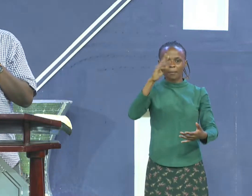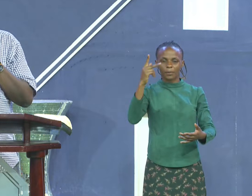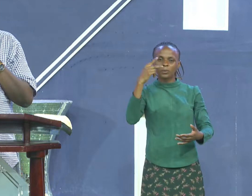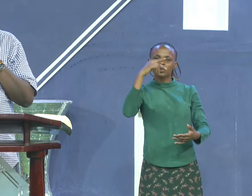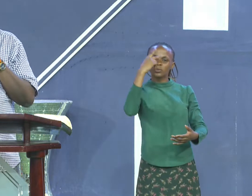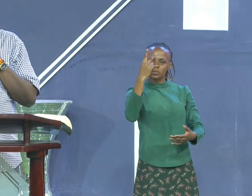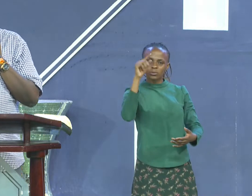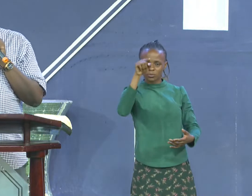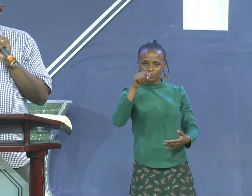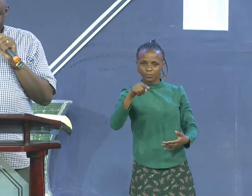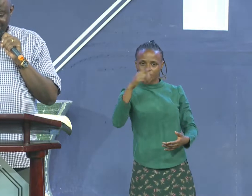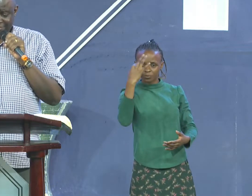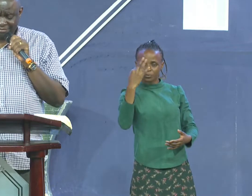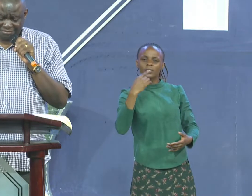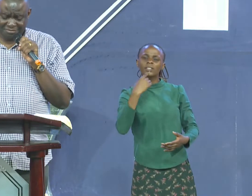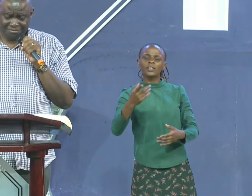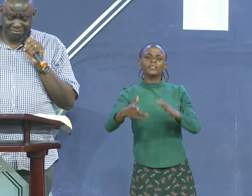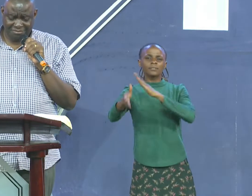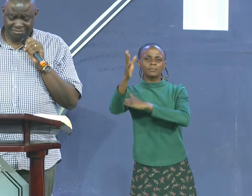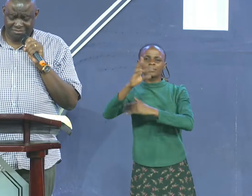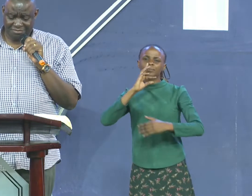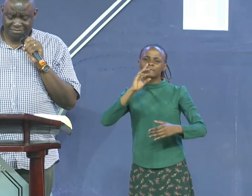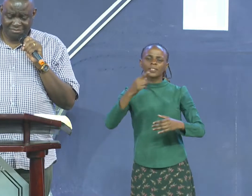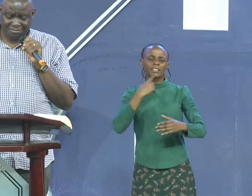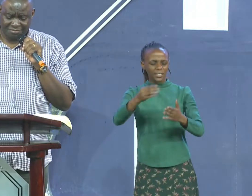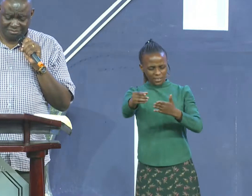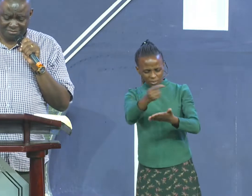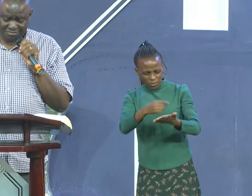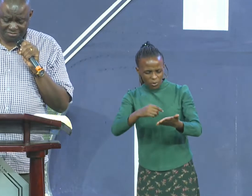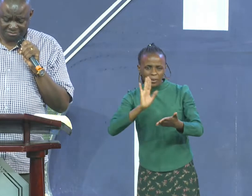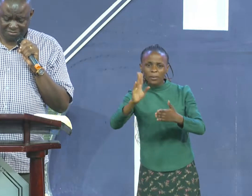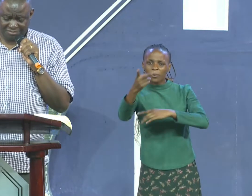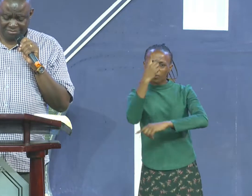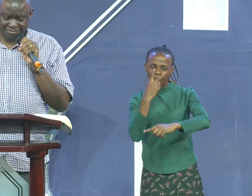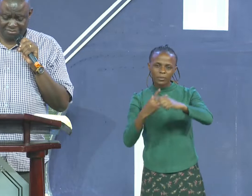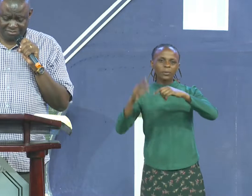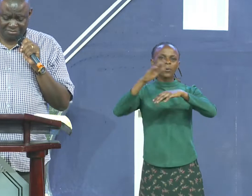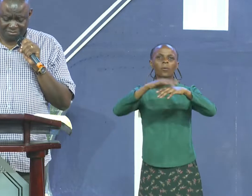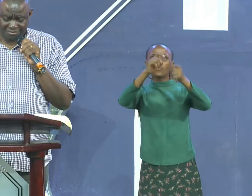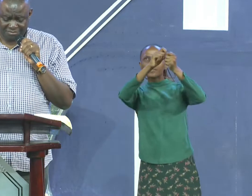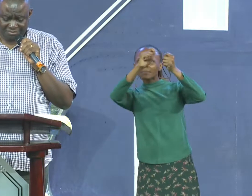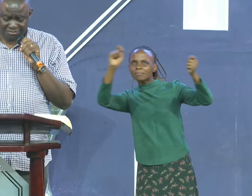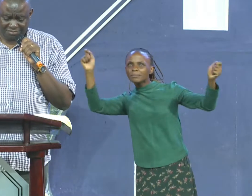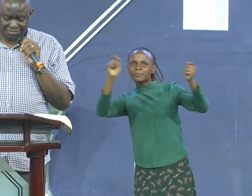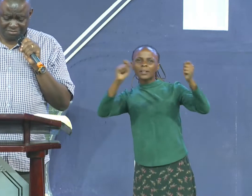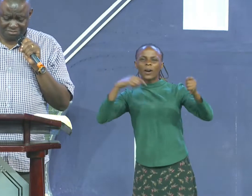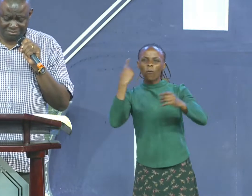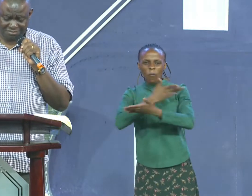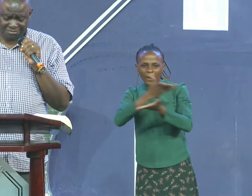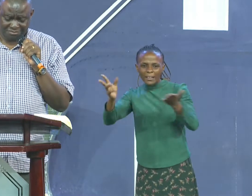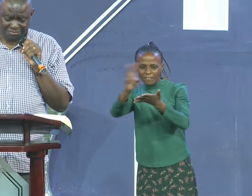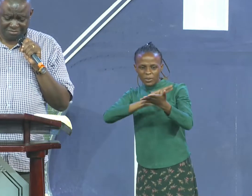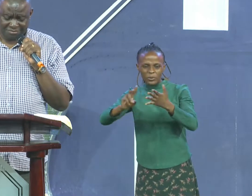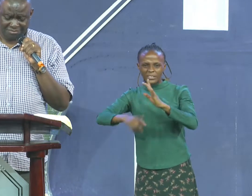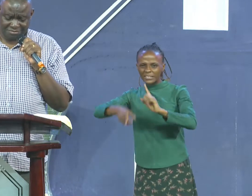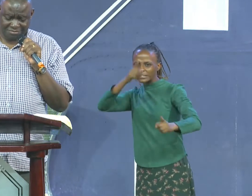Awo Mukama n'anziramu n'ayogera nti, wandika okwolesebwako, okwole bulungi ku bipande, akusoma adduke